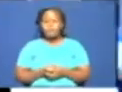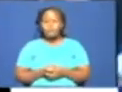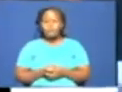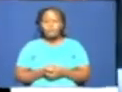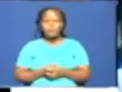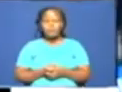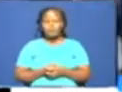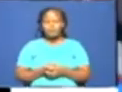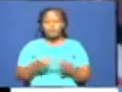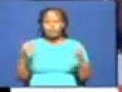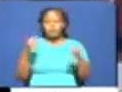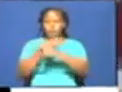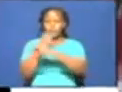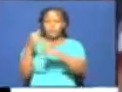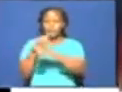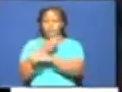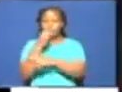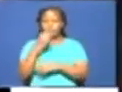Distinguished guests,